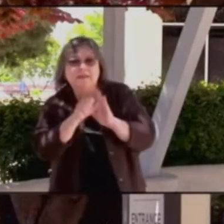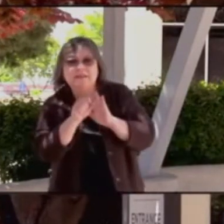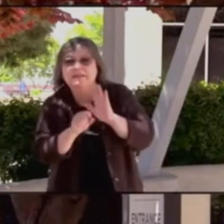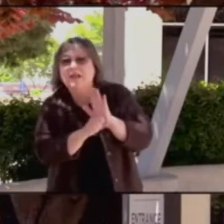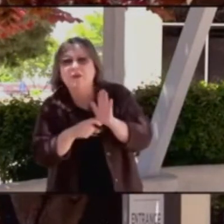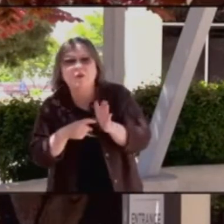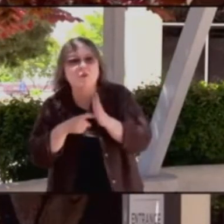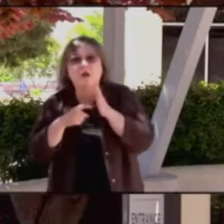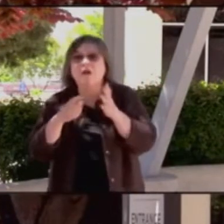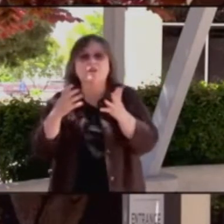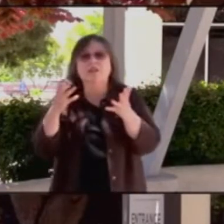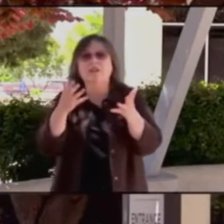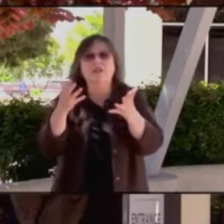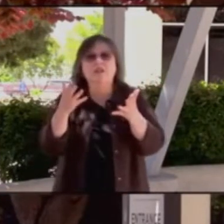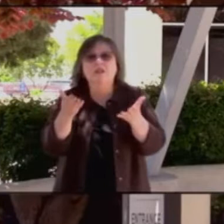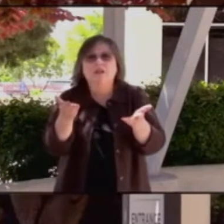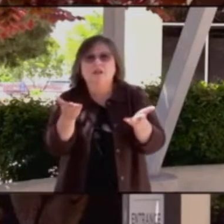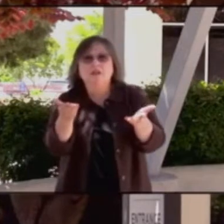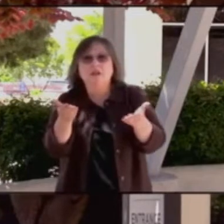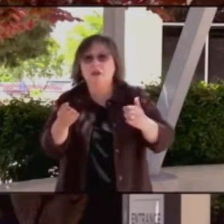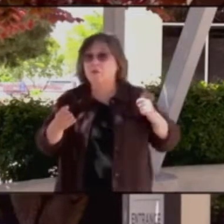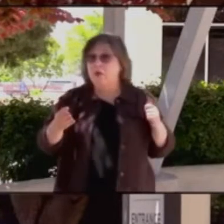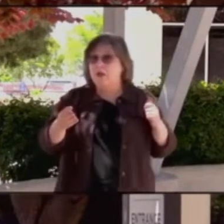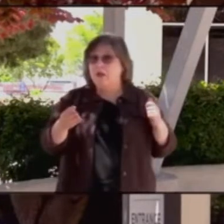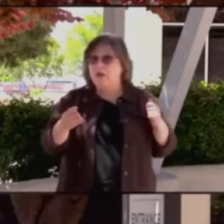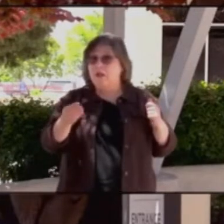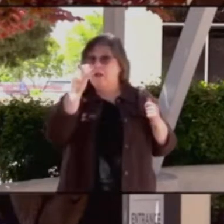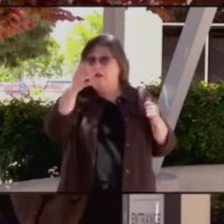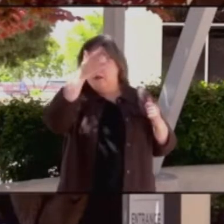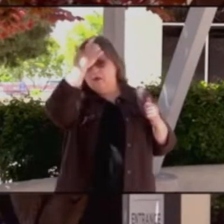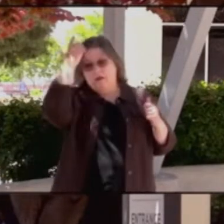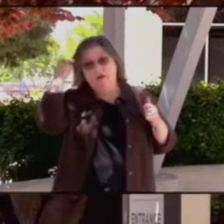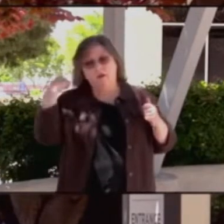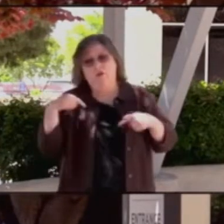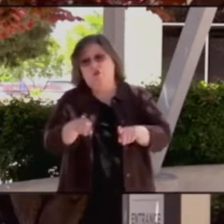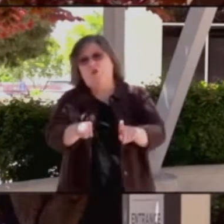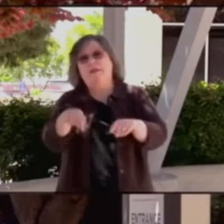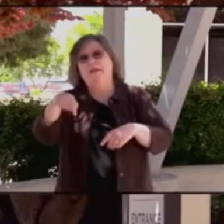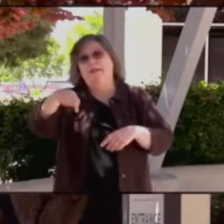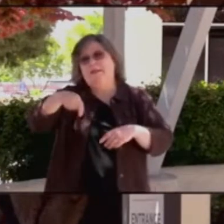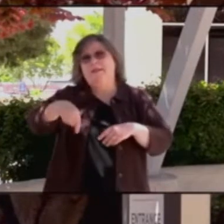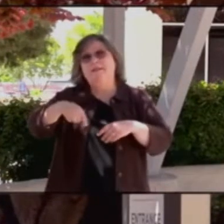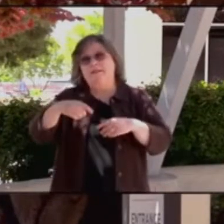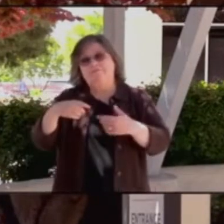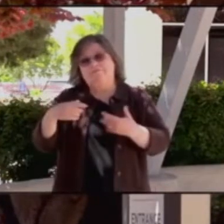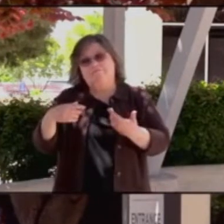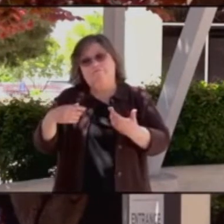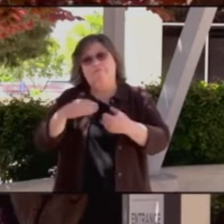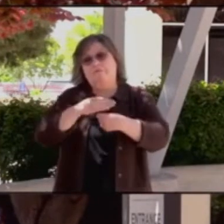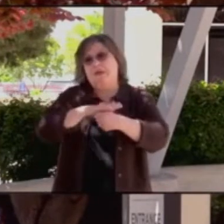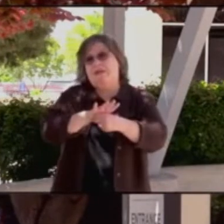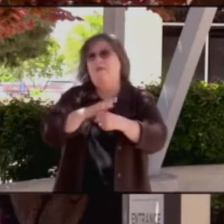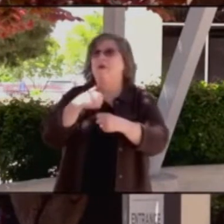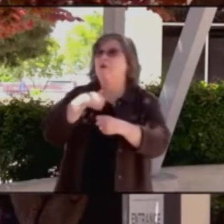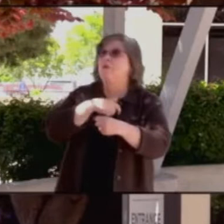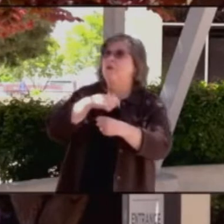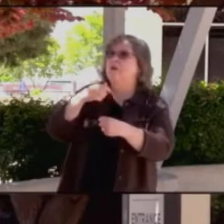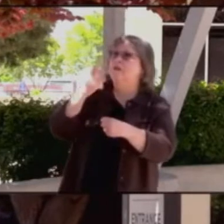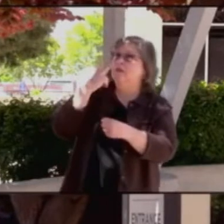implement? Well, as we have throughout the pandemic, we will assess what the state puts in